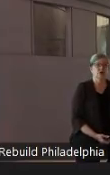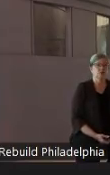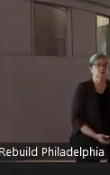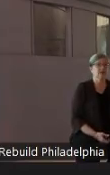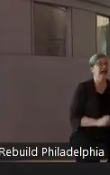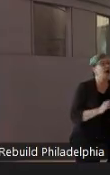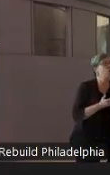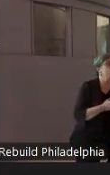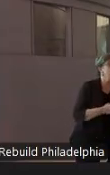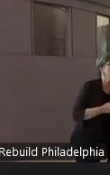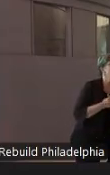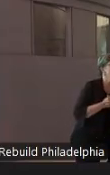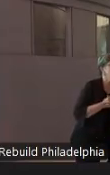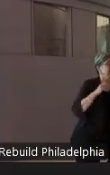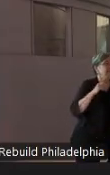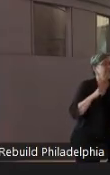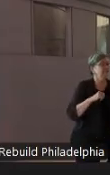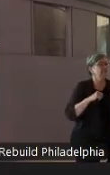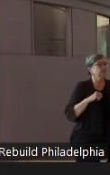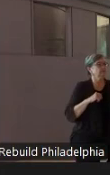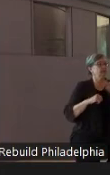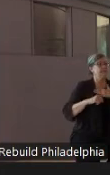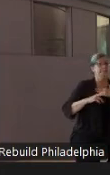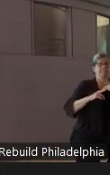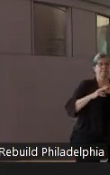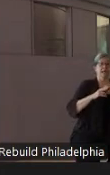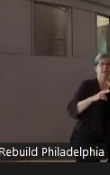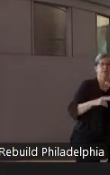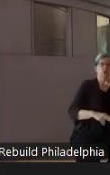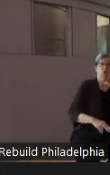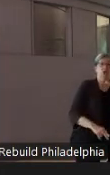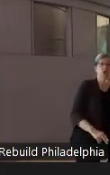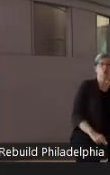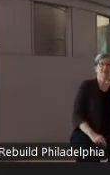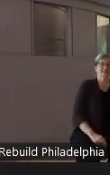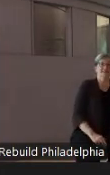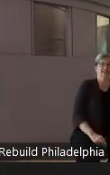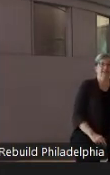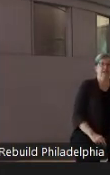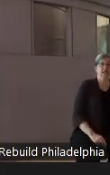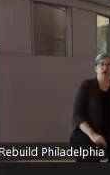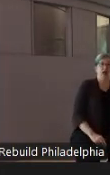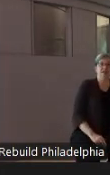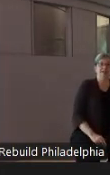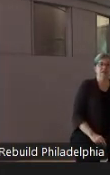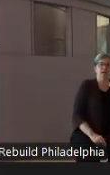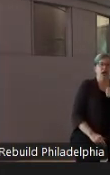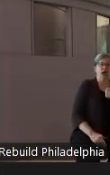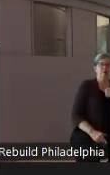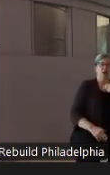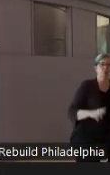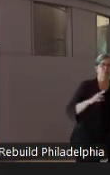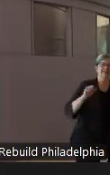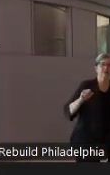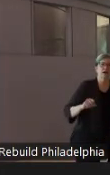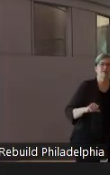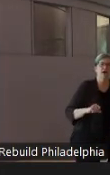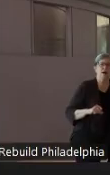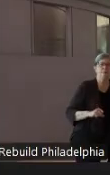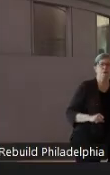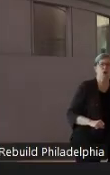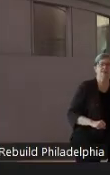How you doing, miss? Hi, my name is Lucinda Hudson. I'm the president of the Parkside